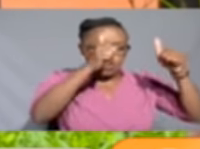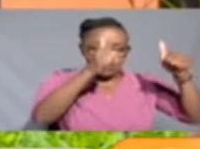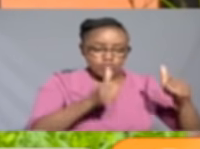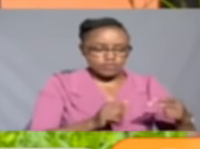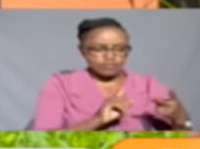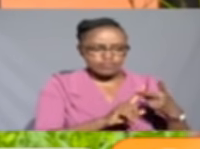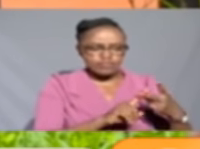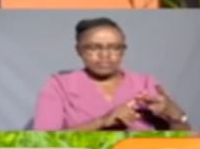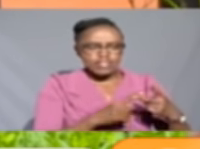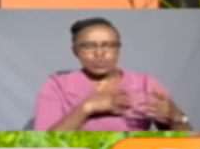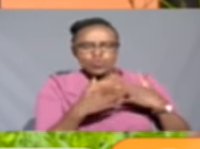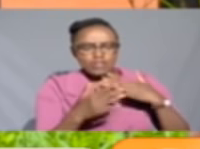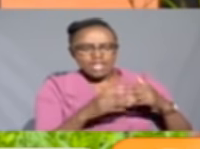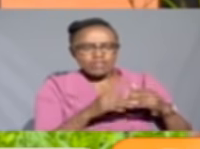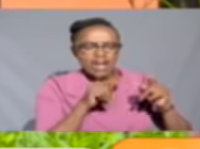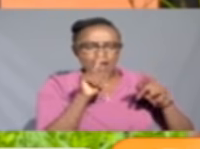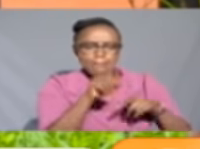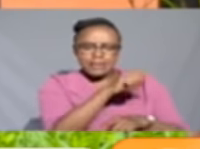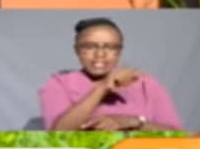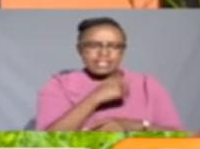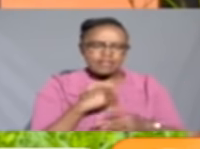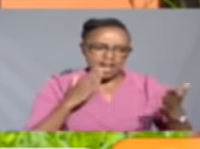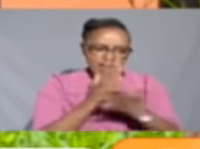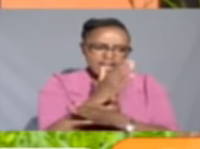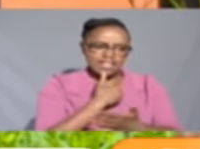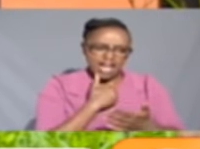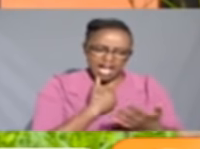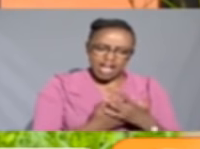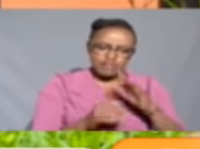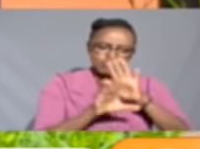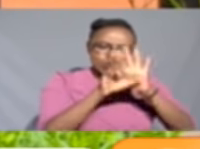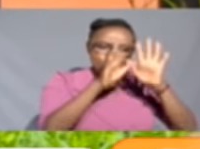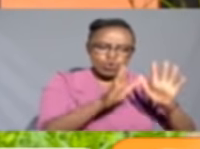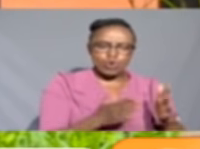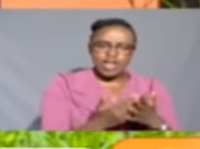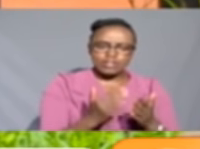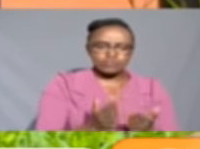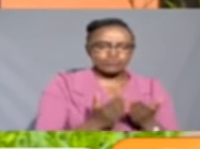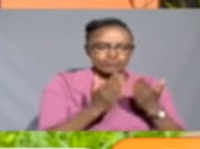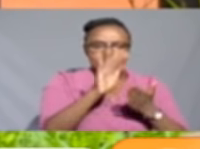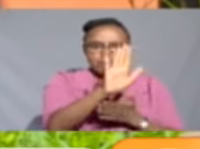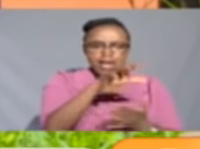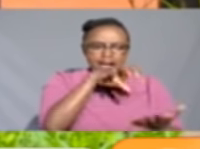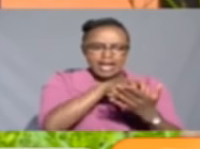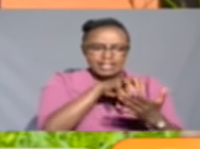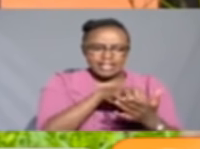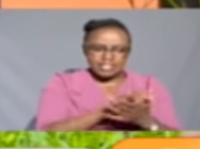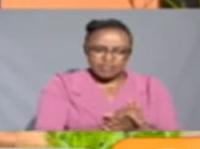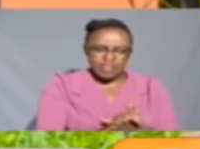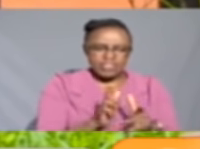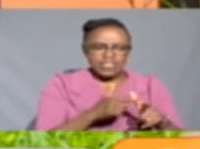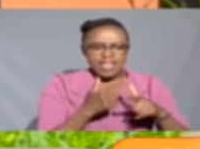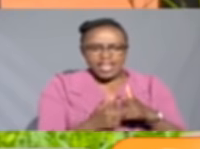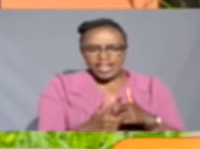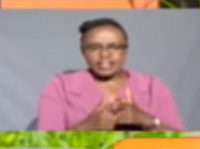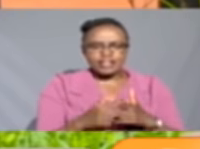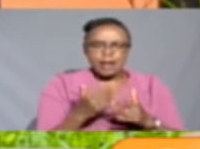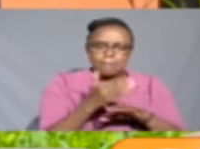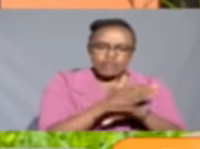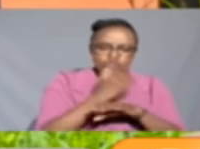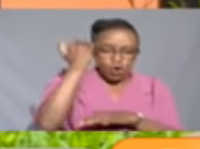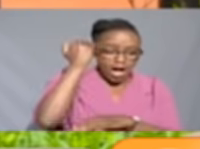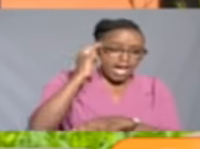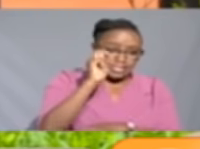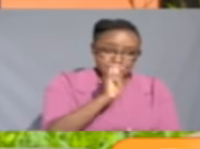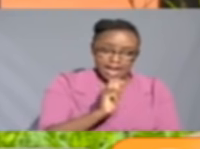you the allegations. They tell you you have a right to a lawyer and to present your case. You go before a tribunal. They